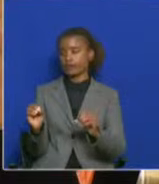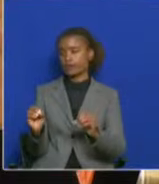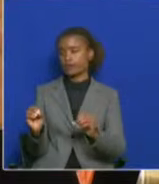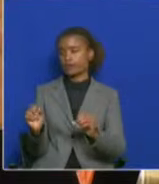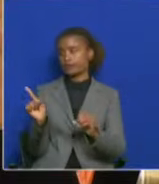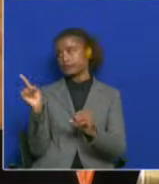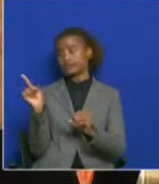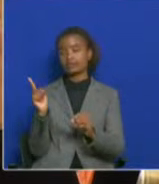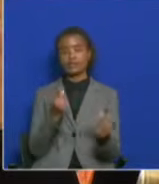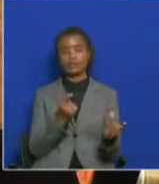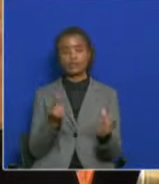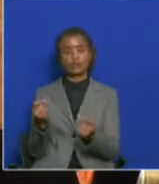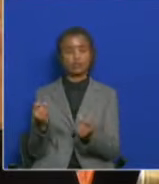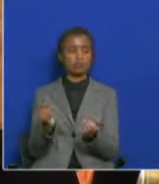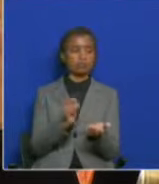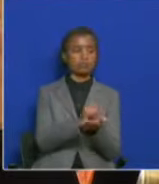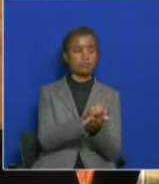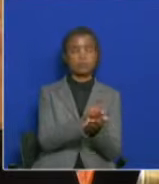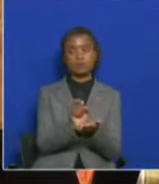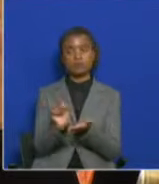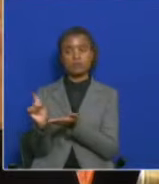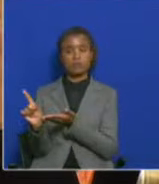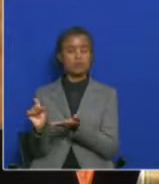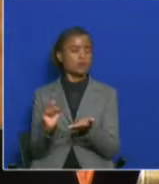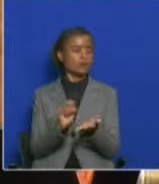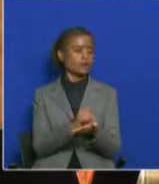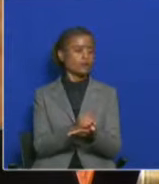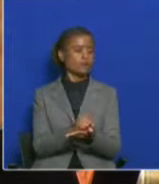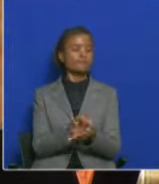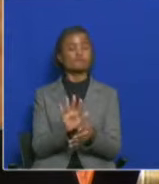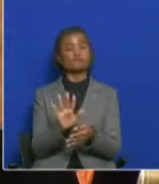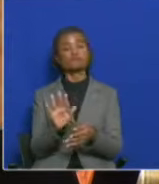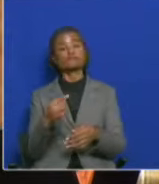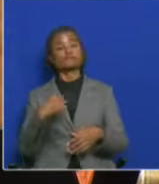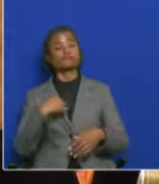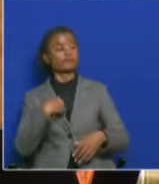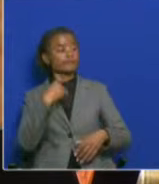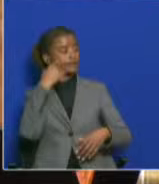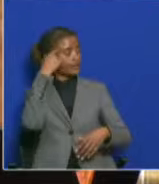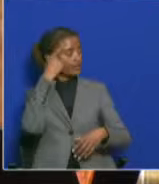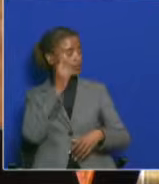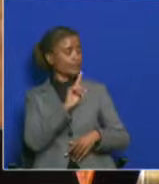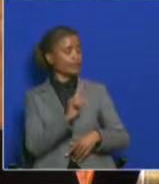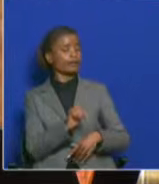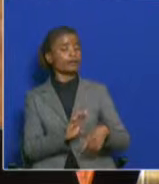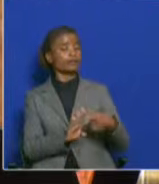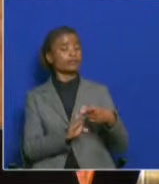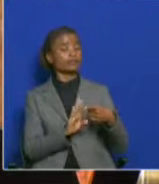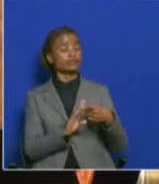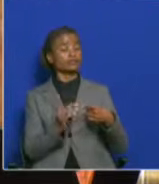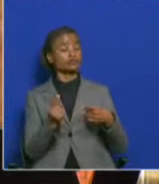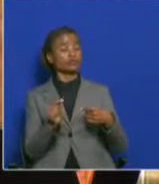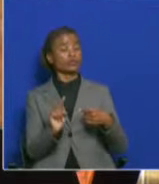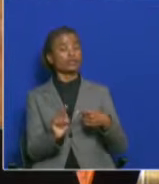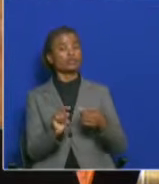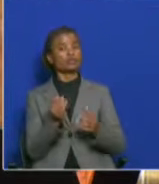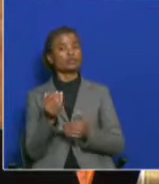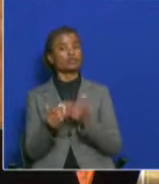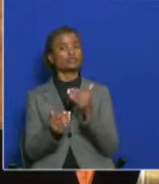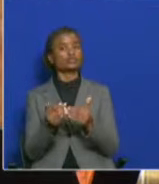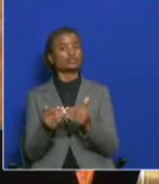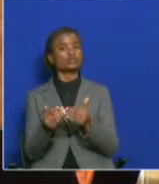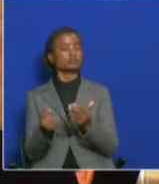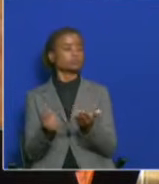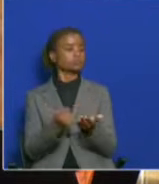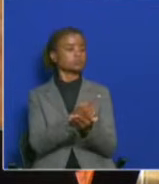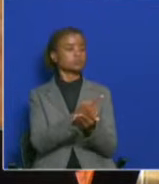I would think the first thing would be is not to facilitate the process, not to assist. Now, as I